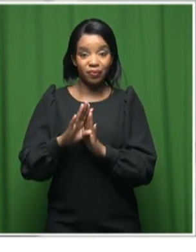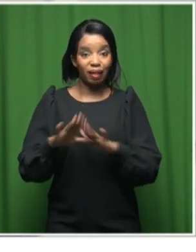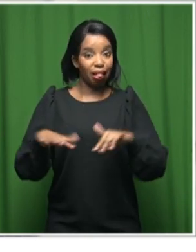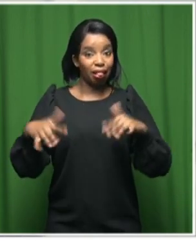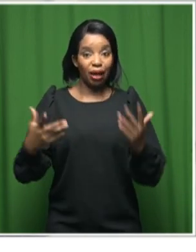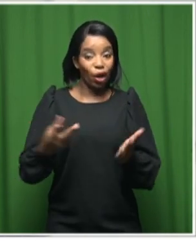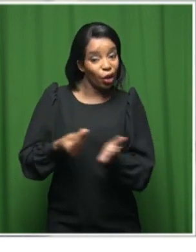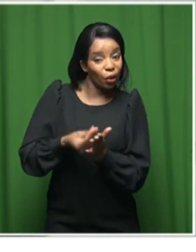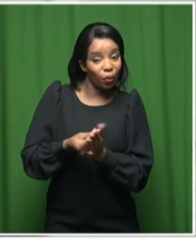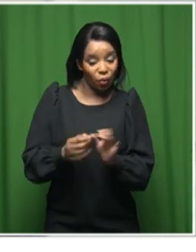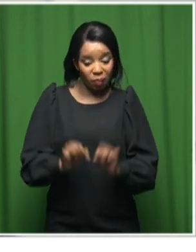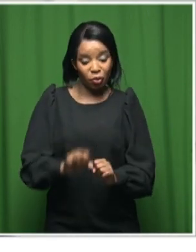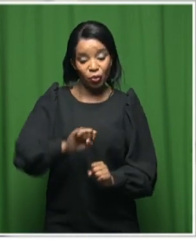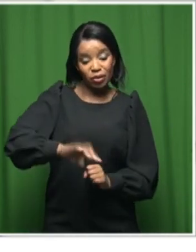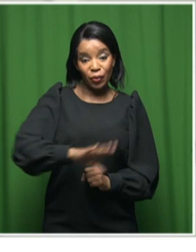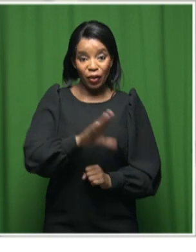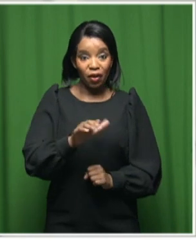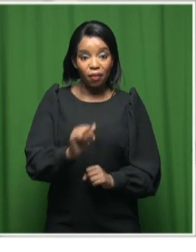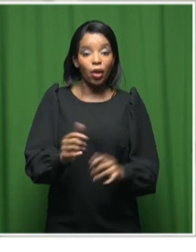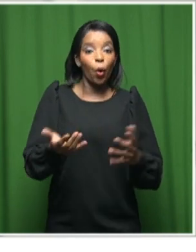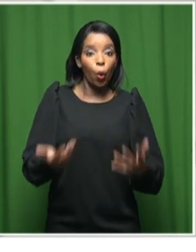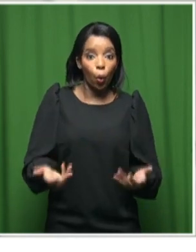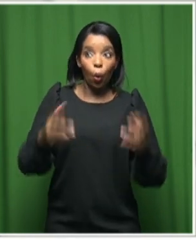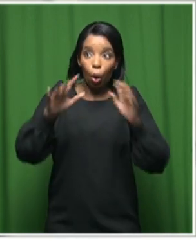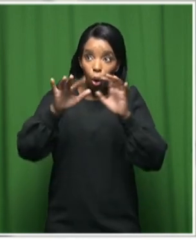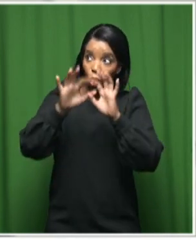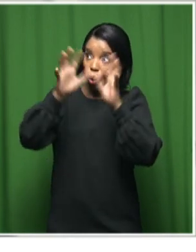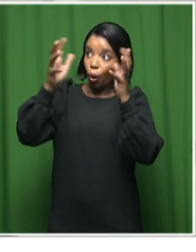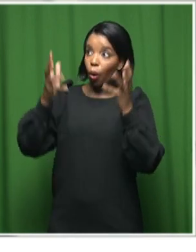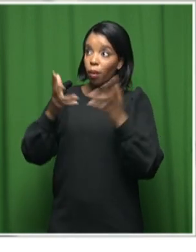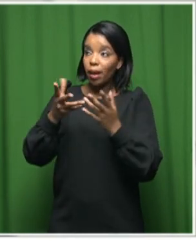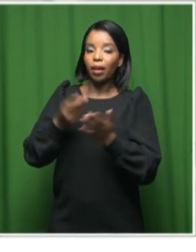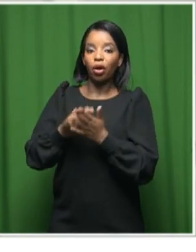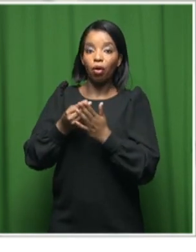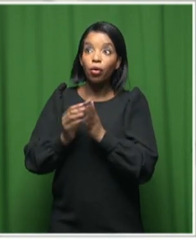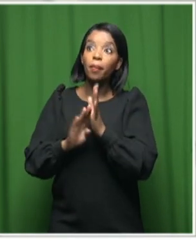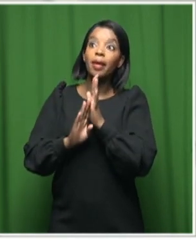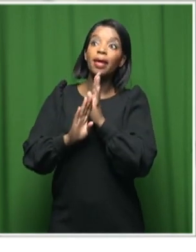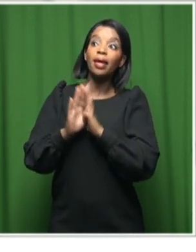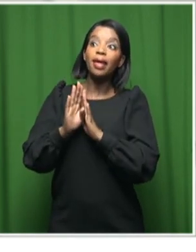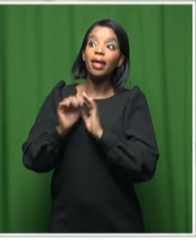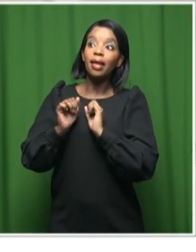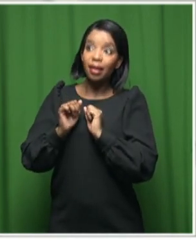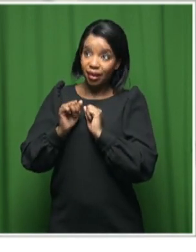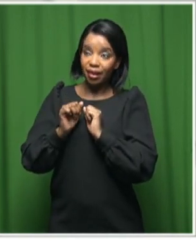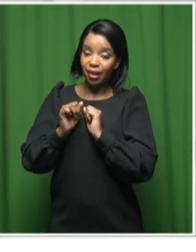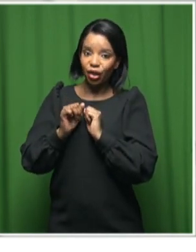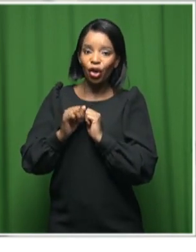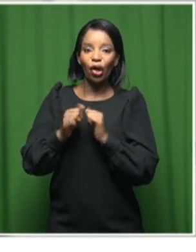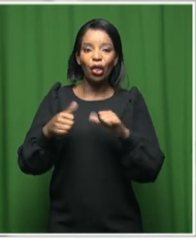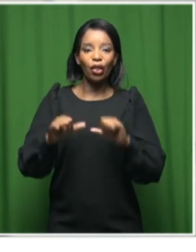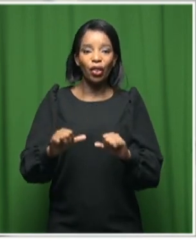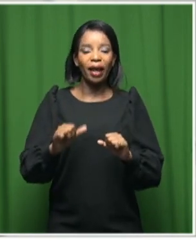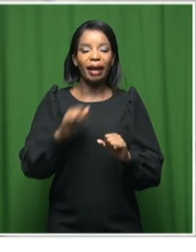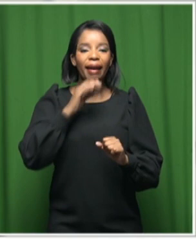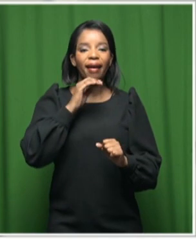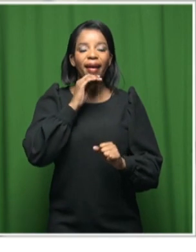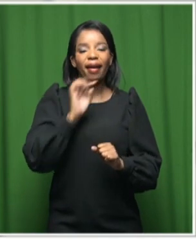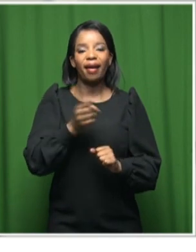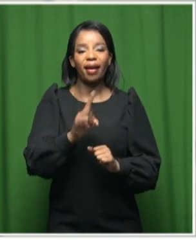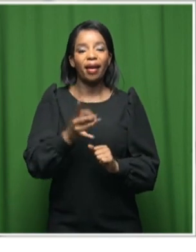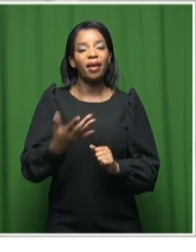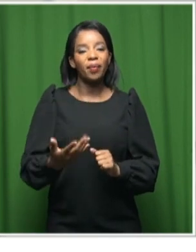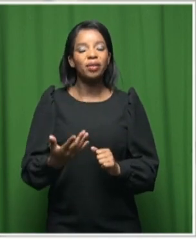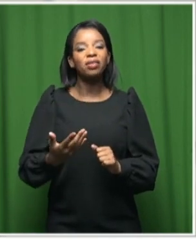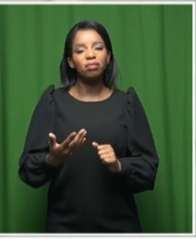though the global economy can improve, as it is expected, as the